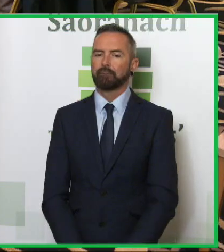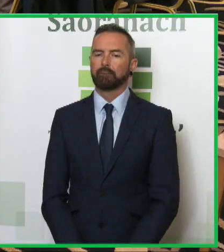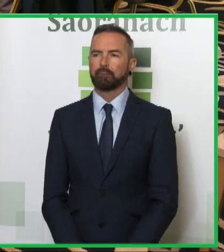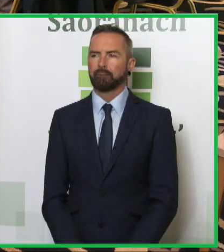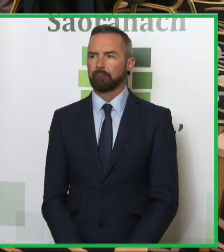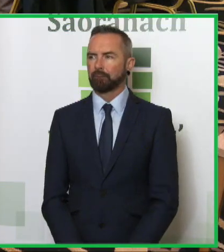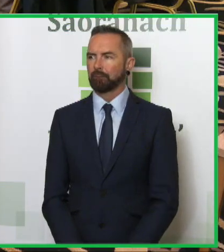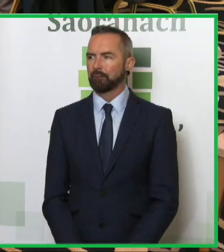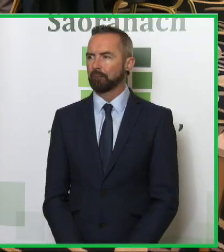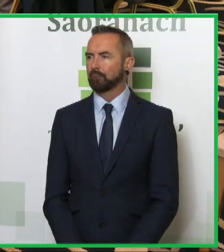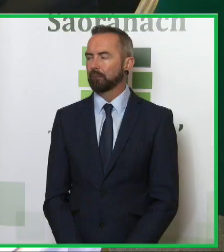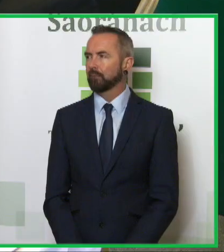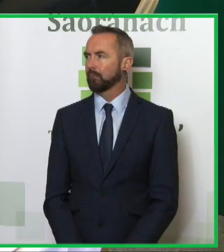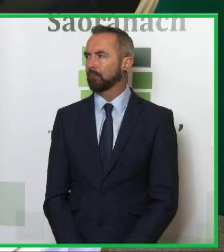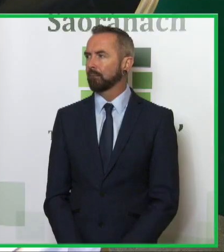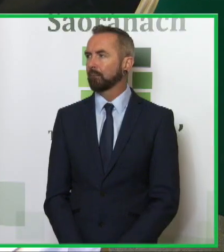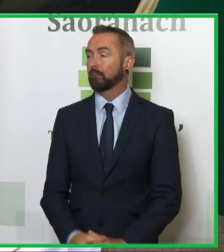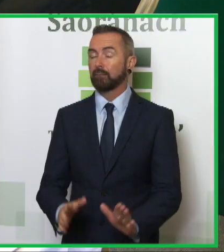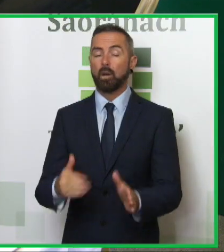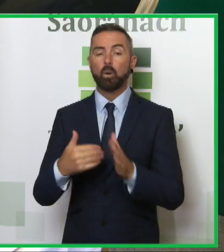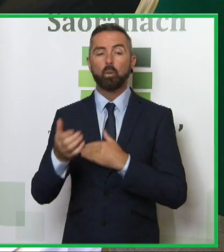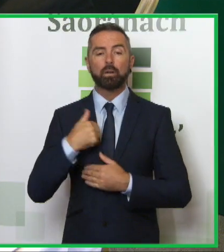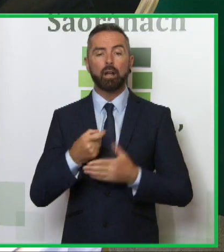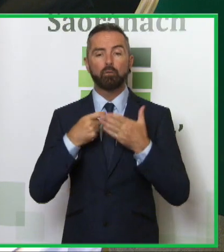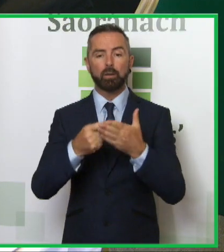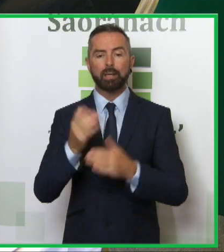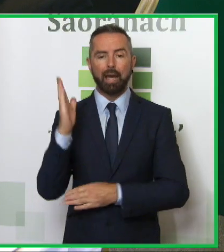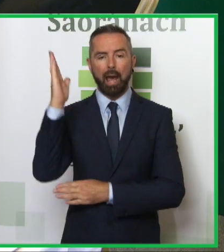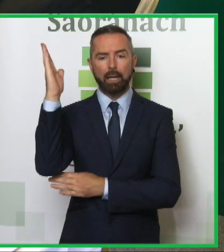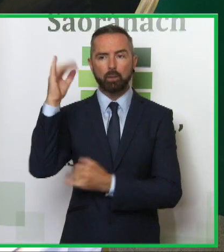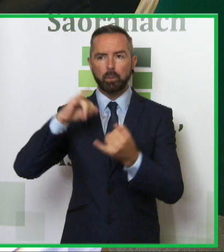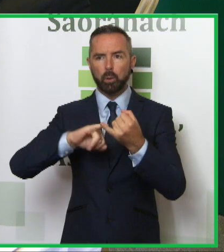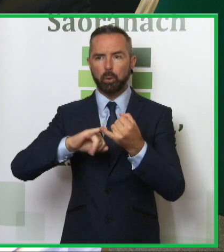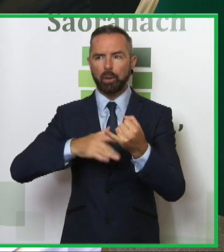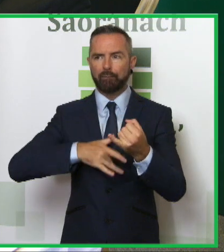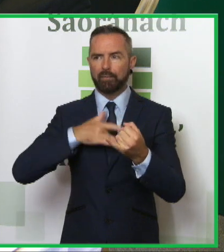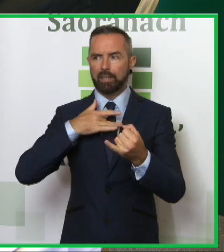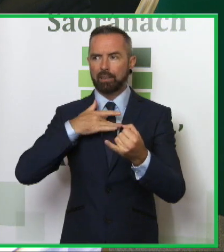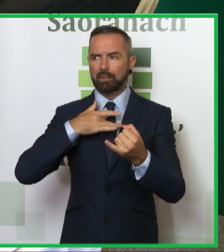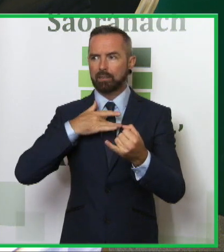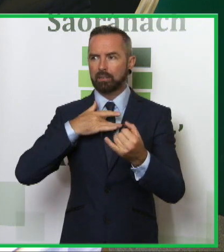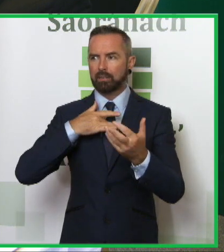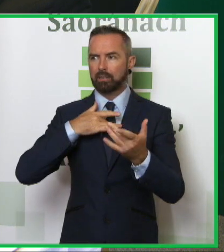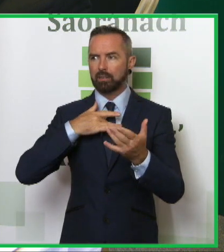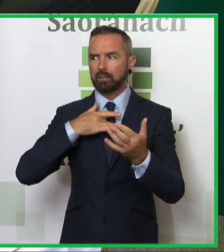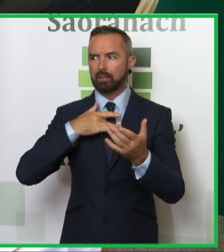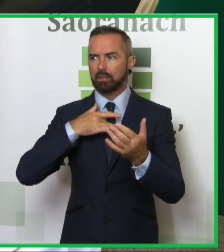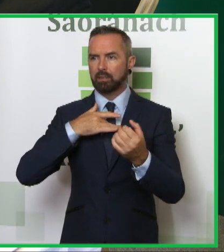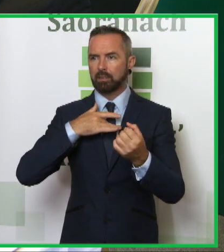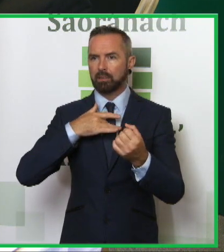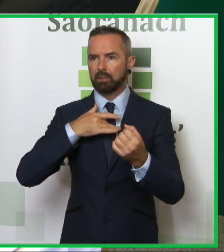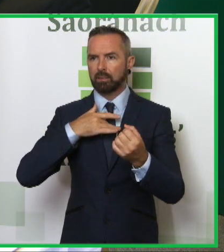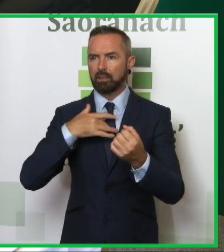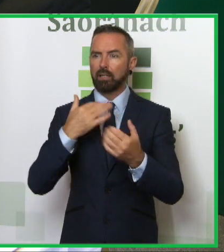Sorry. So what I would suggest, right, is we have a show of hands for who would favour. So there's been several